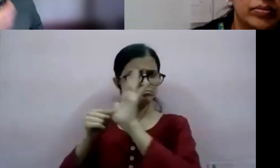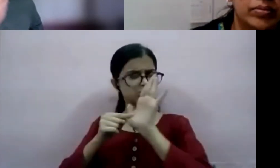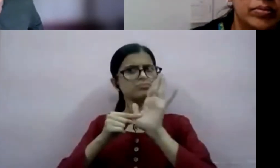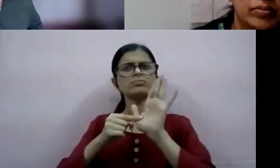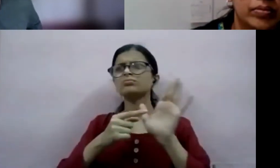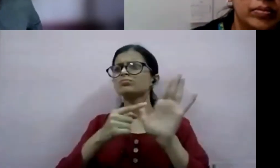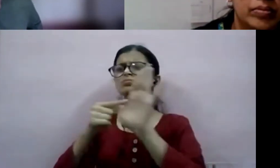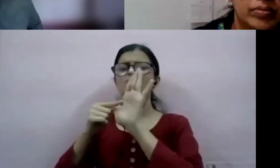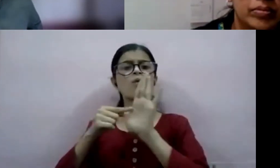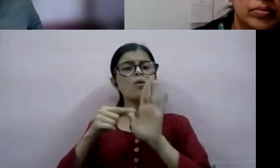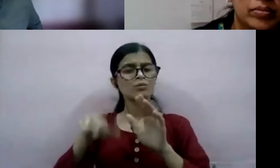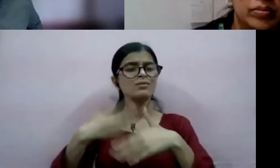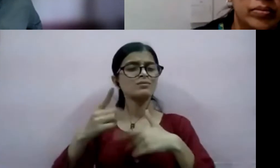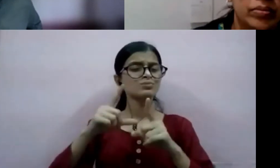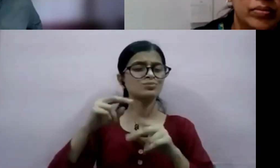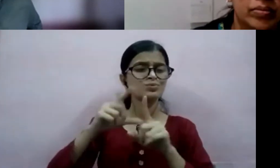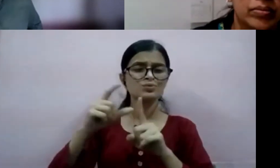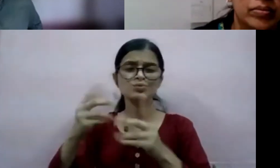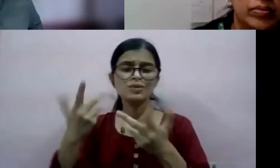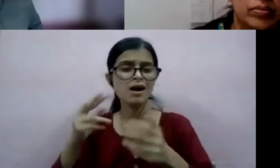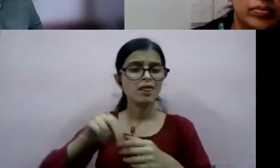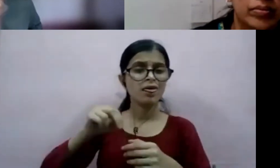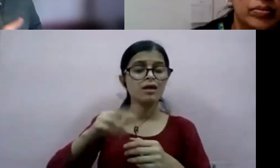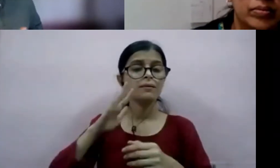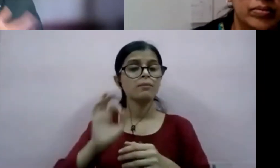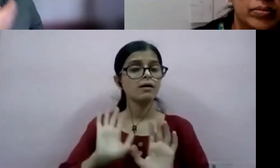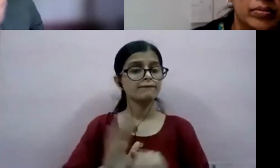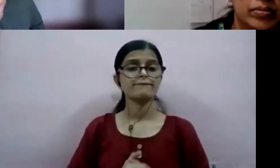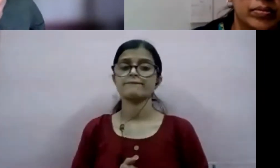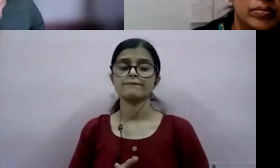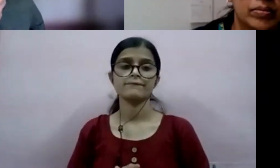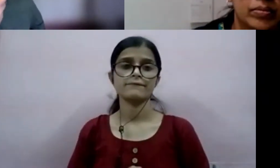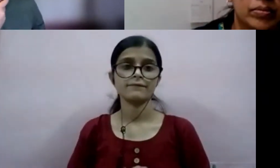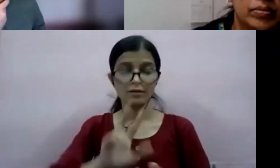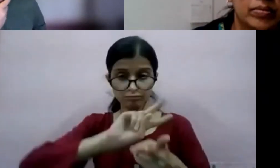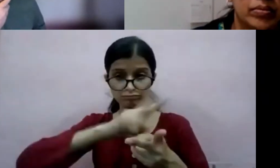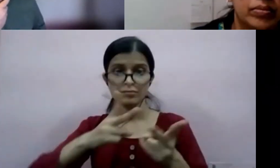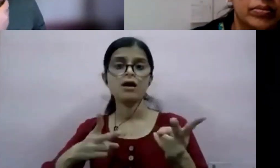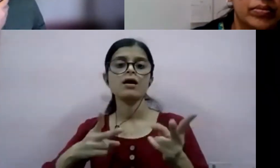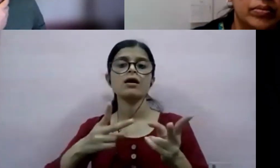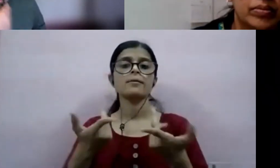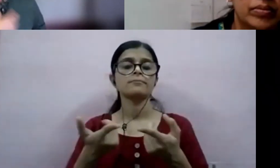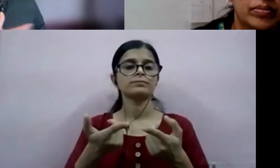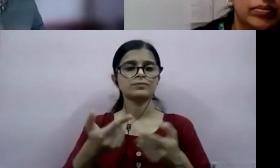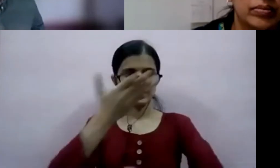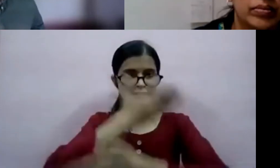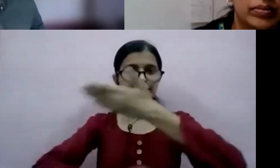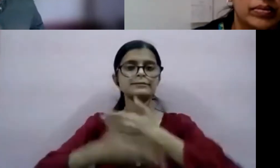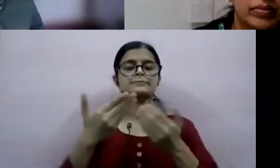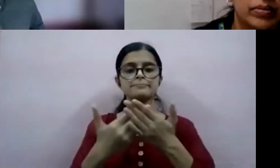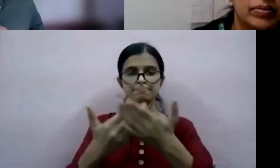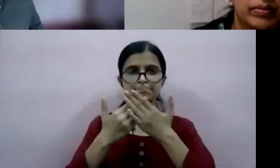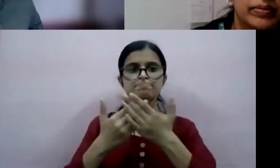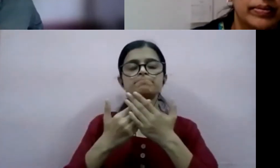You know, I don't think we can, you know, I'd often like to think that disability studies could, you know, bring down and